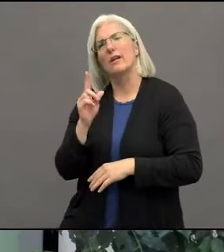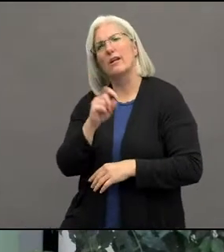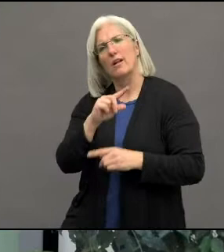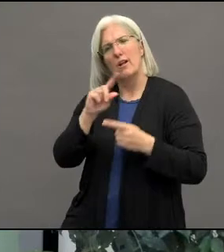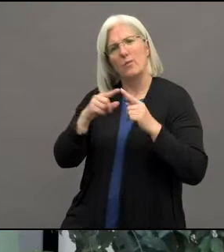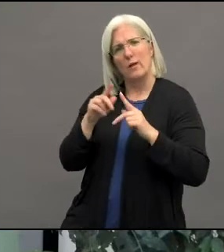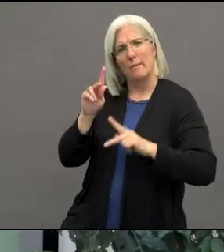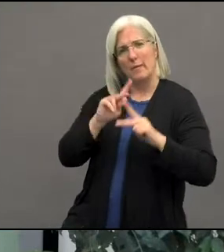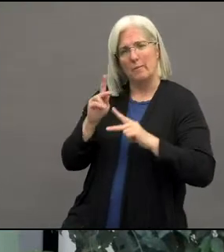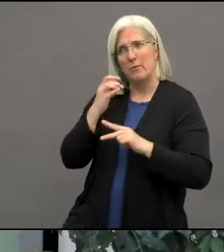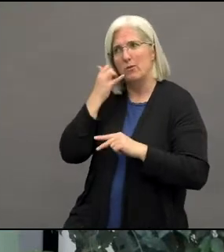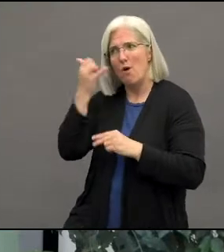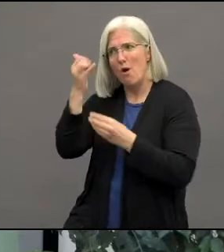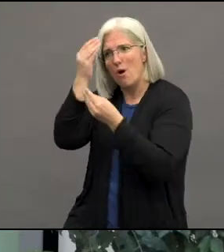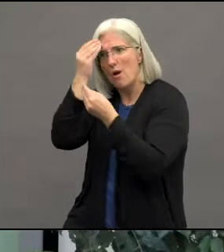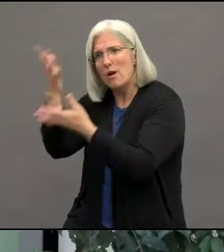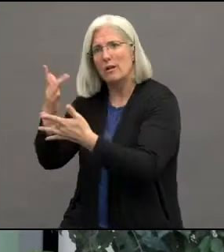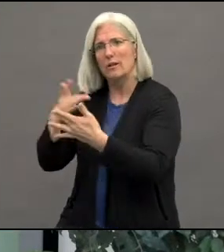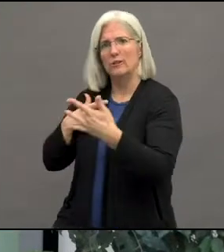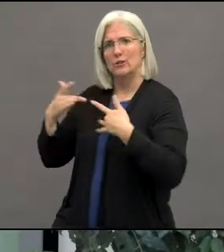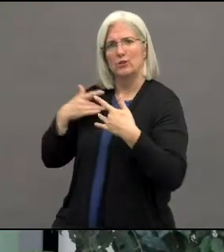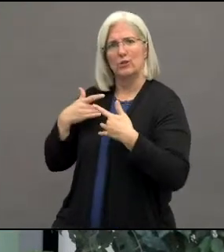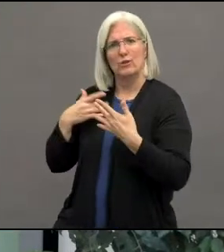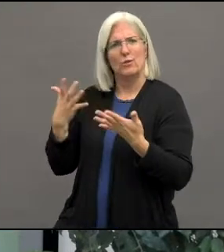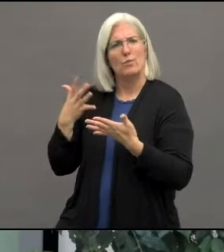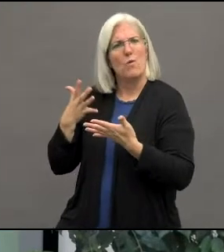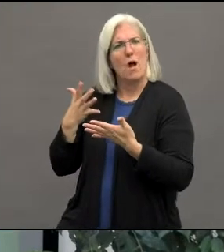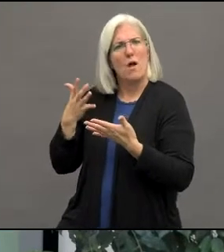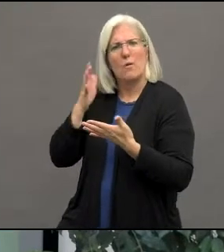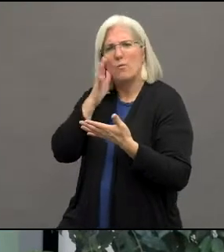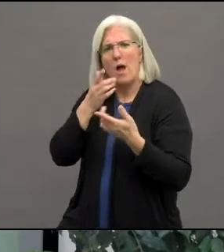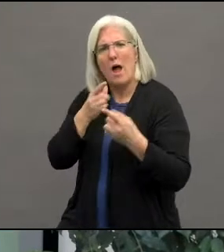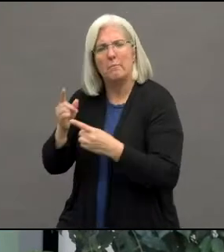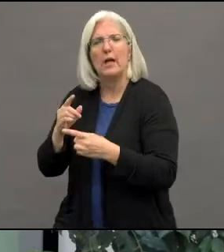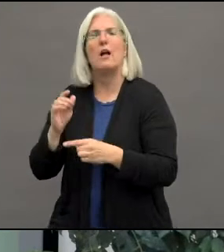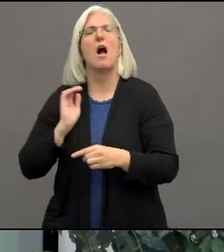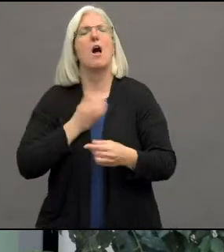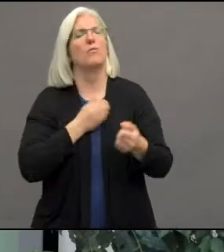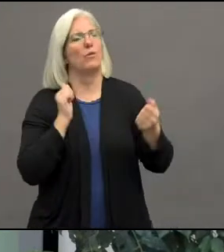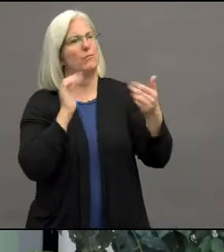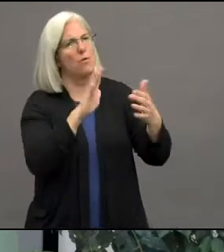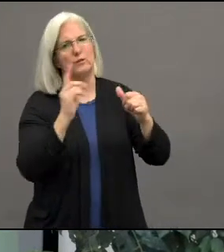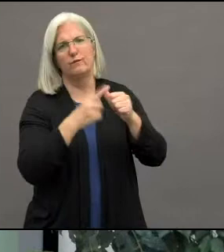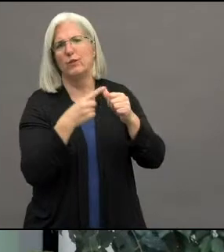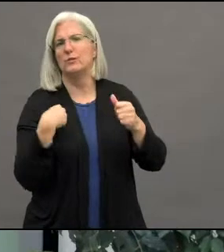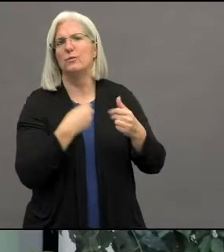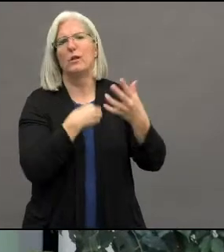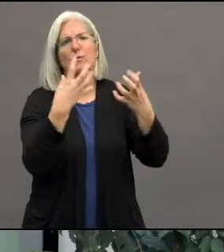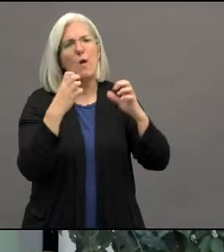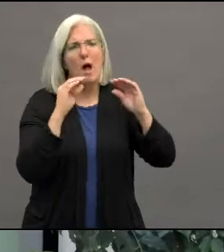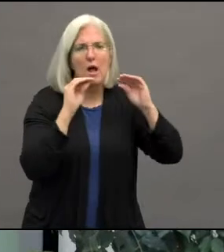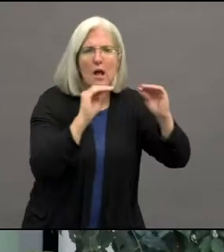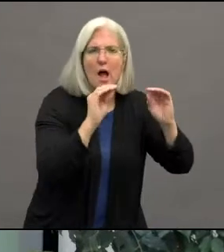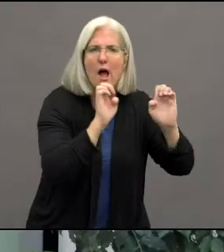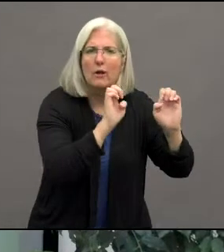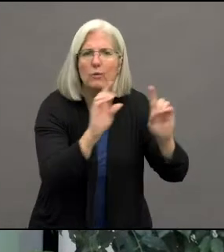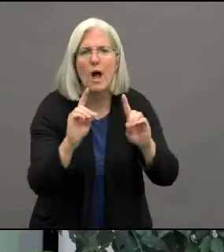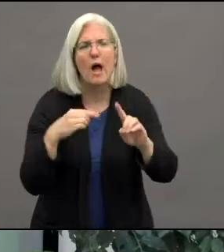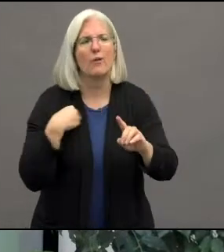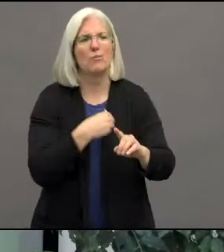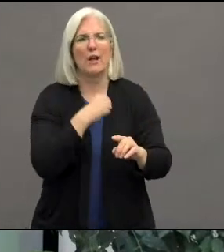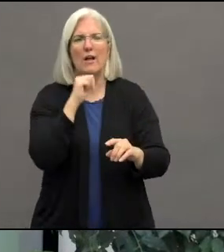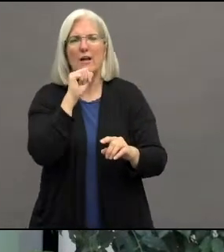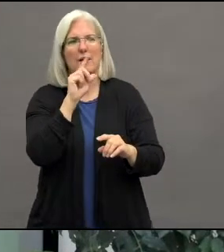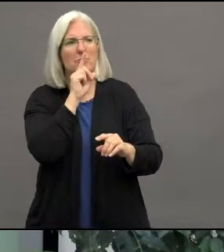that our approach is always education first. We're not looking to find businesses. We know businesses are going through a very difficult time right